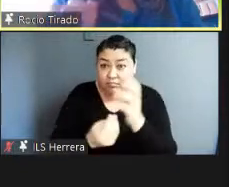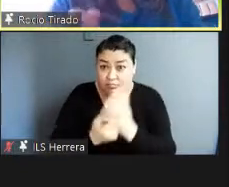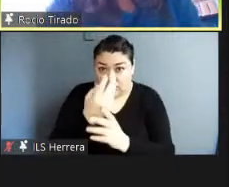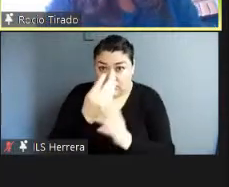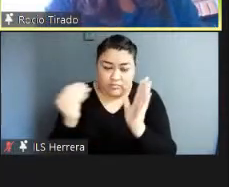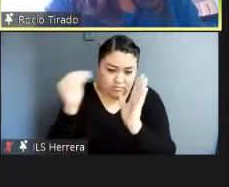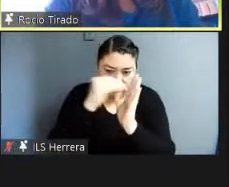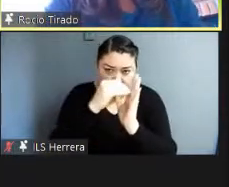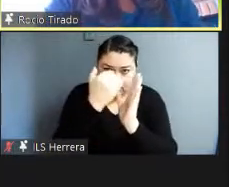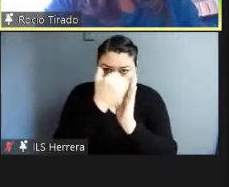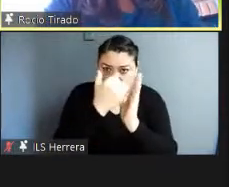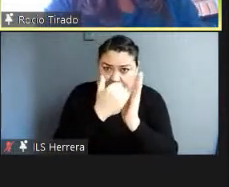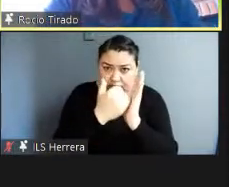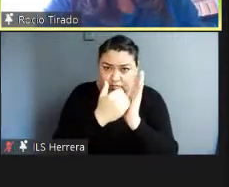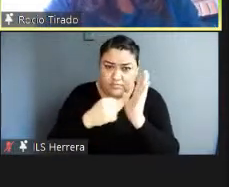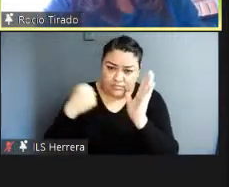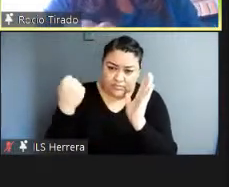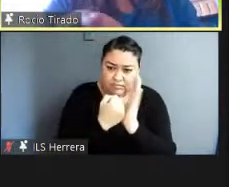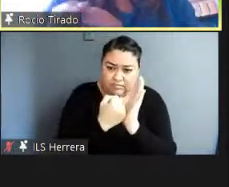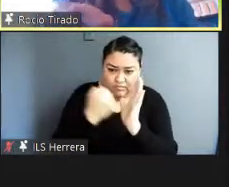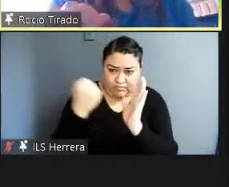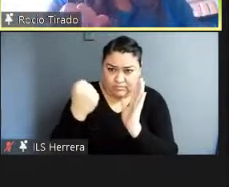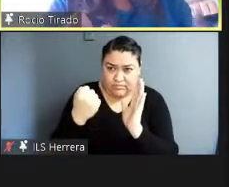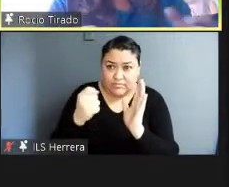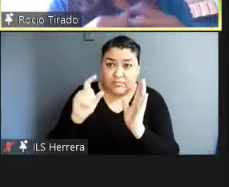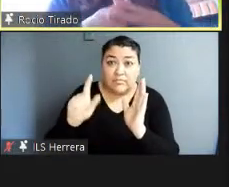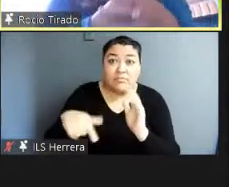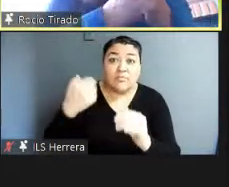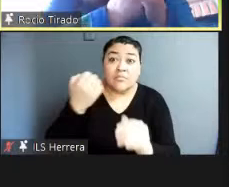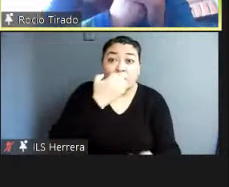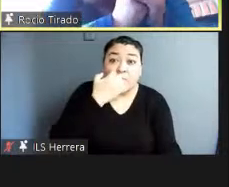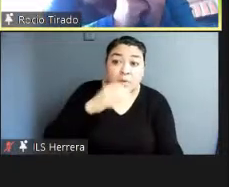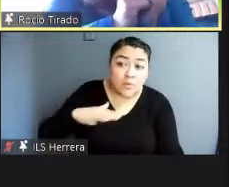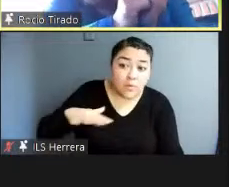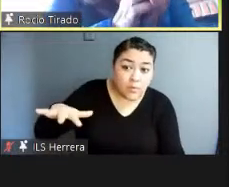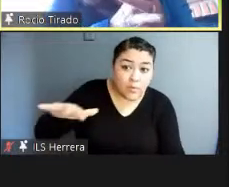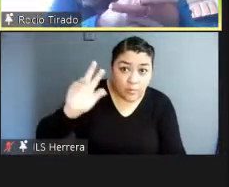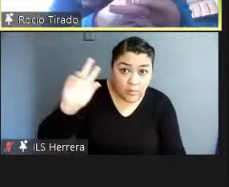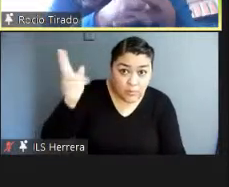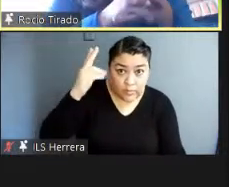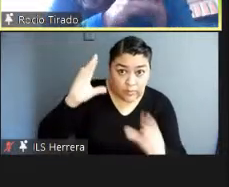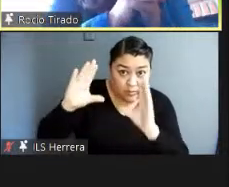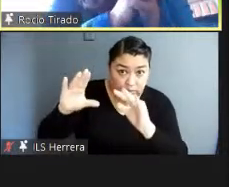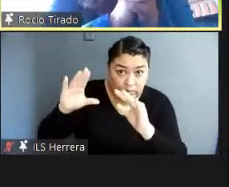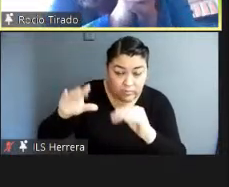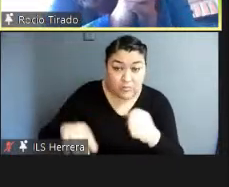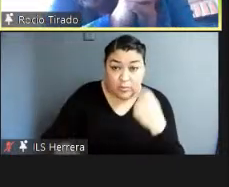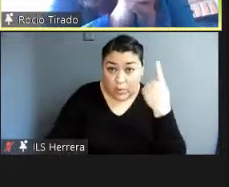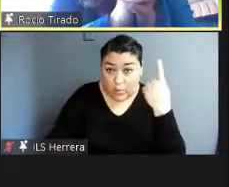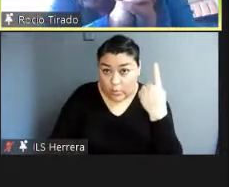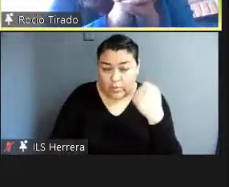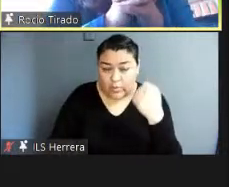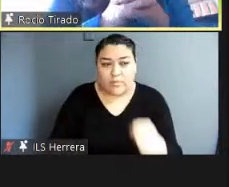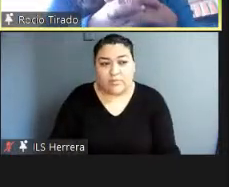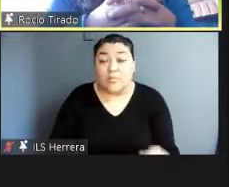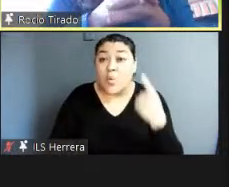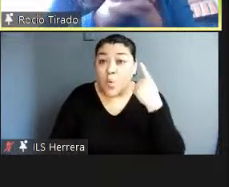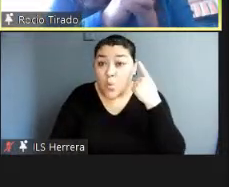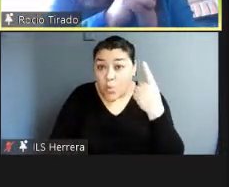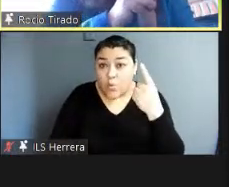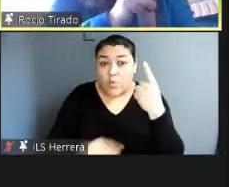that we will face once this curriculum is approved? The ones that we're going to face. The first challenge